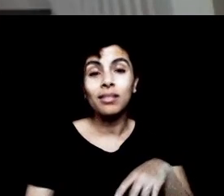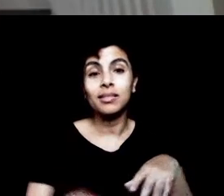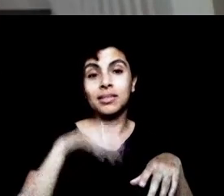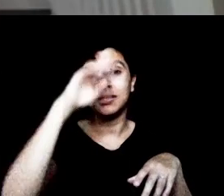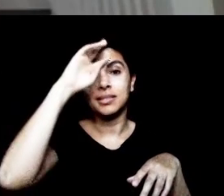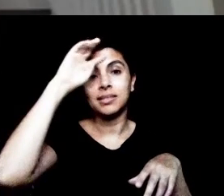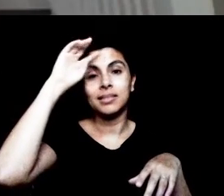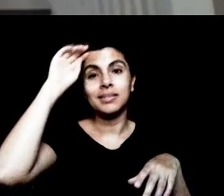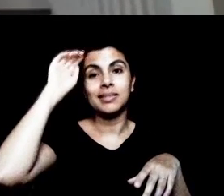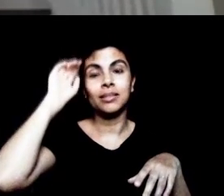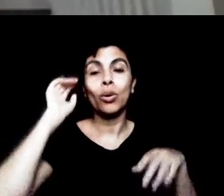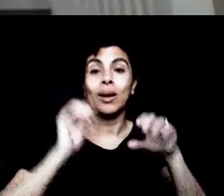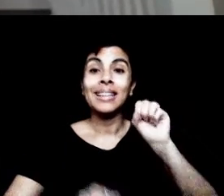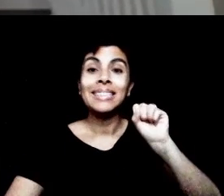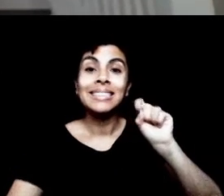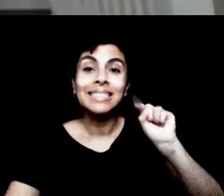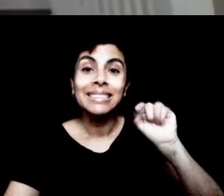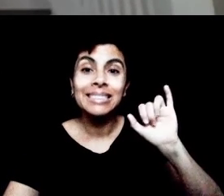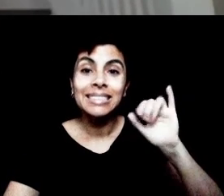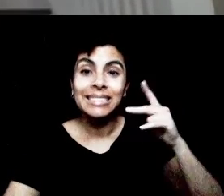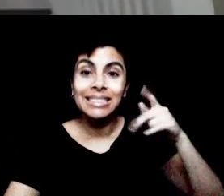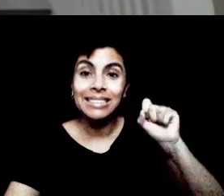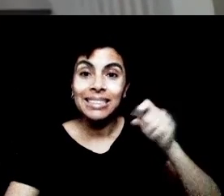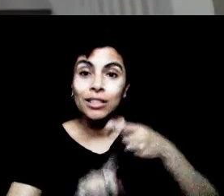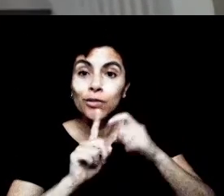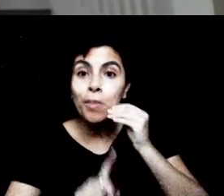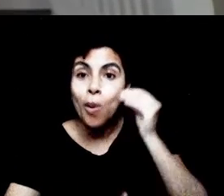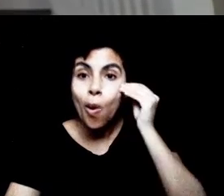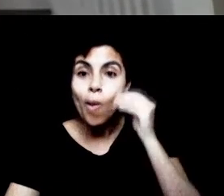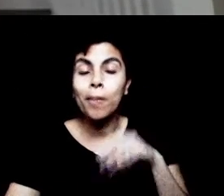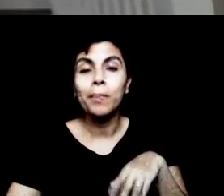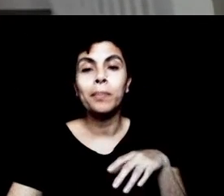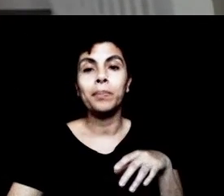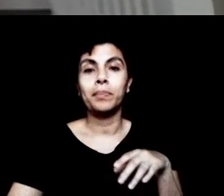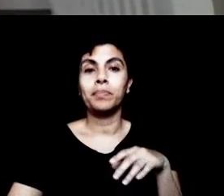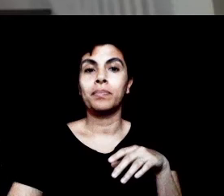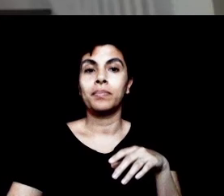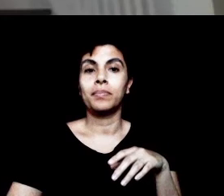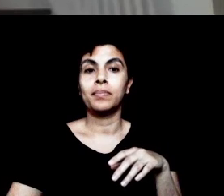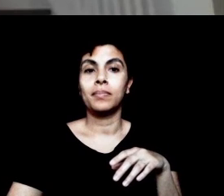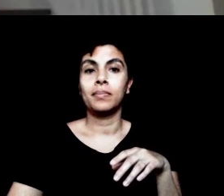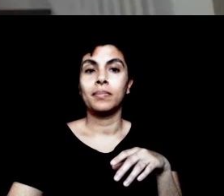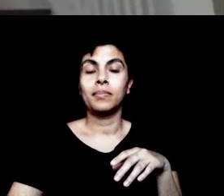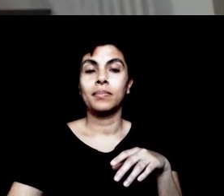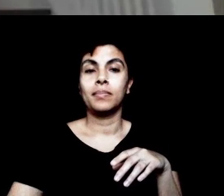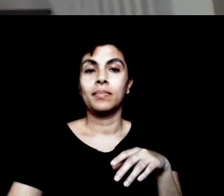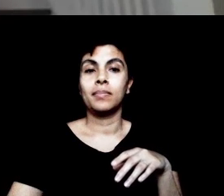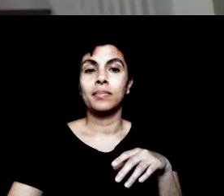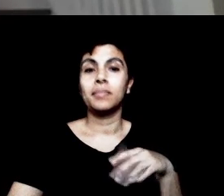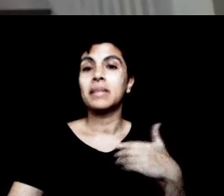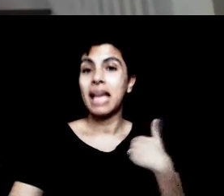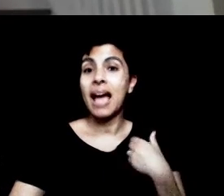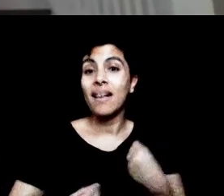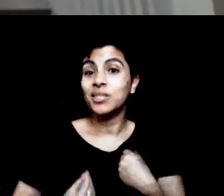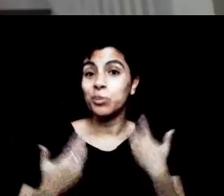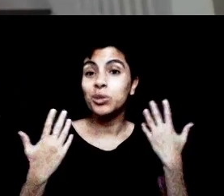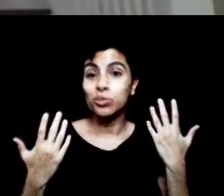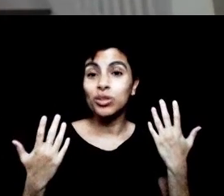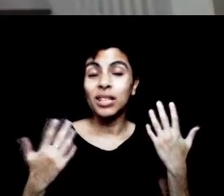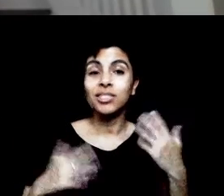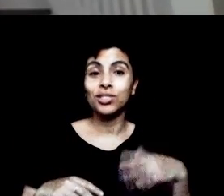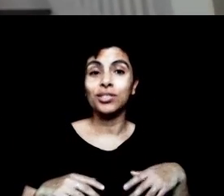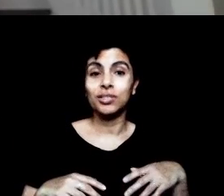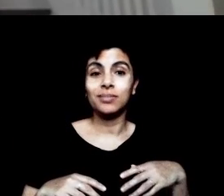any kind of like sticks that you might have at home you can use. There are some inspiration